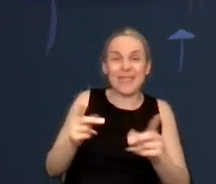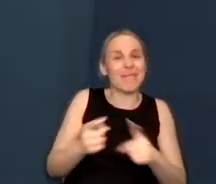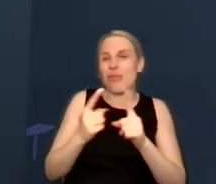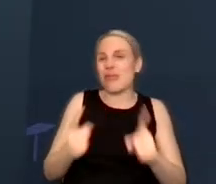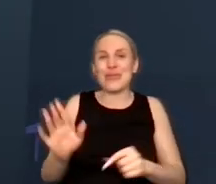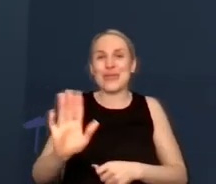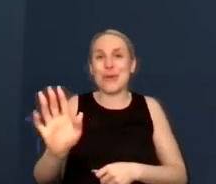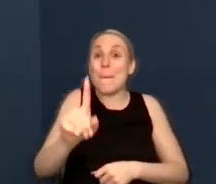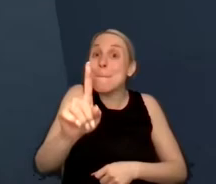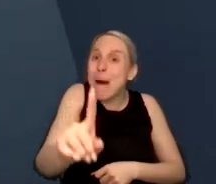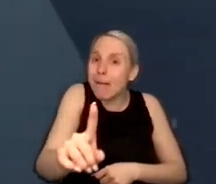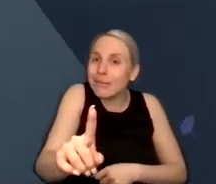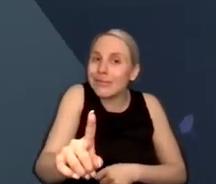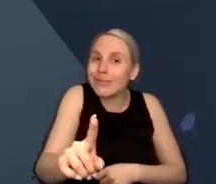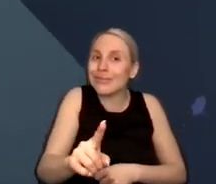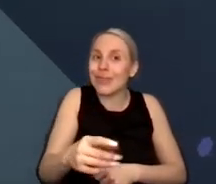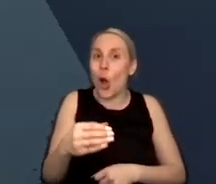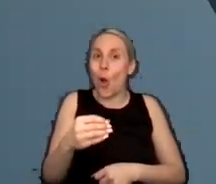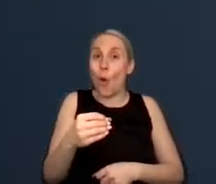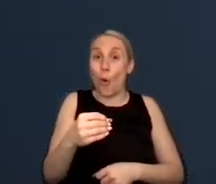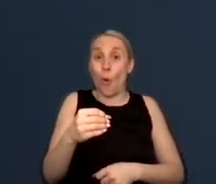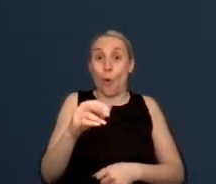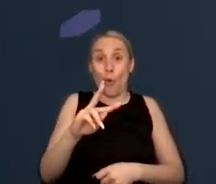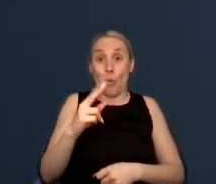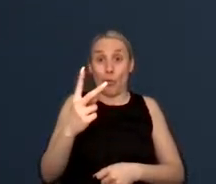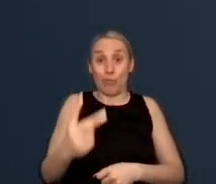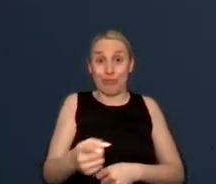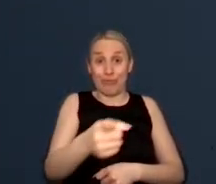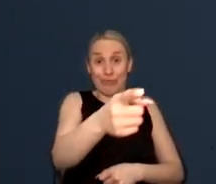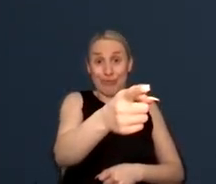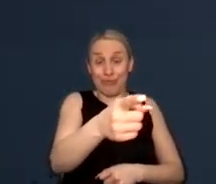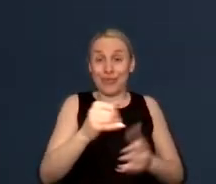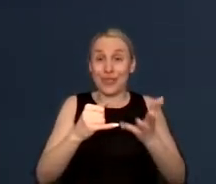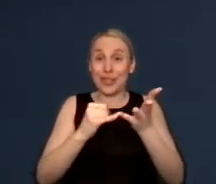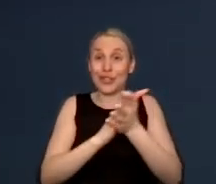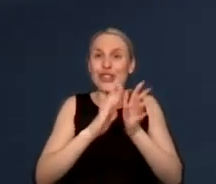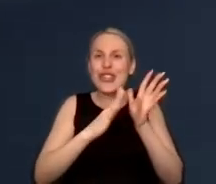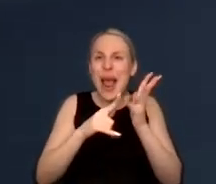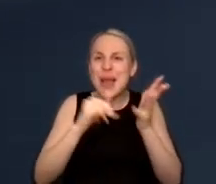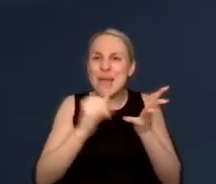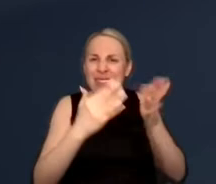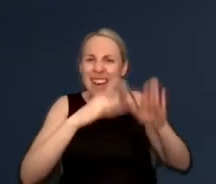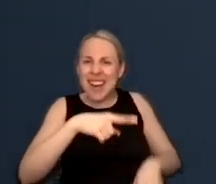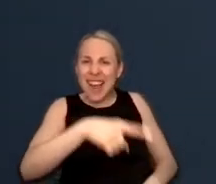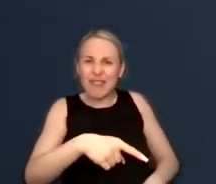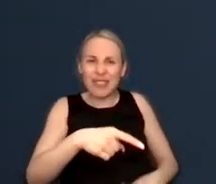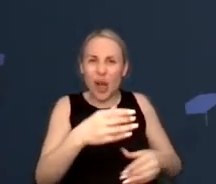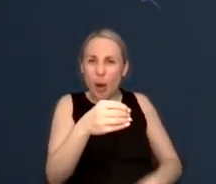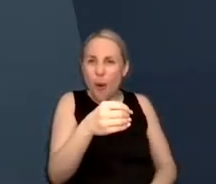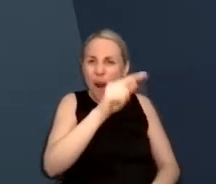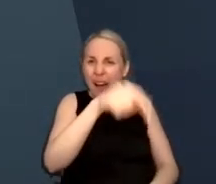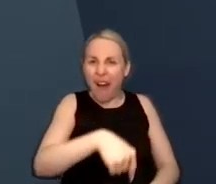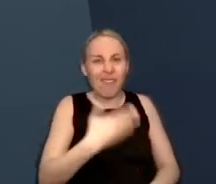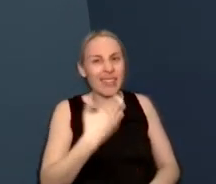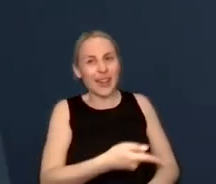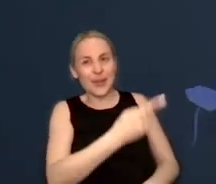this lovely hole into the void that Will left. Seamus, thank you. Thank you, Seamus. Yeah, we love thank it. Thank you. And yeah, we're